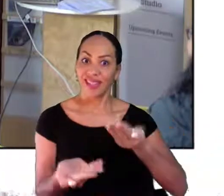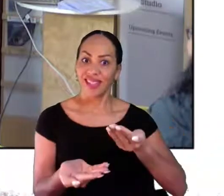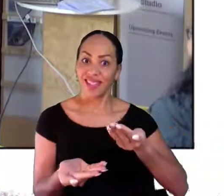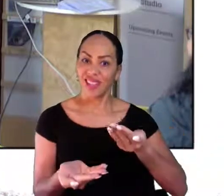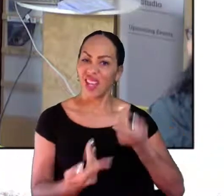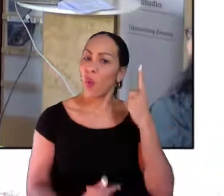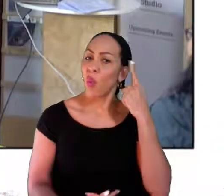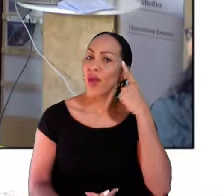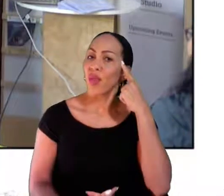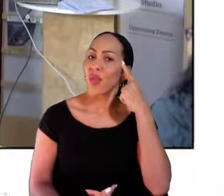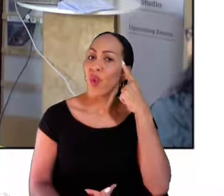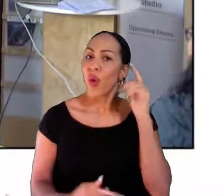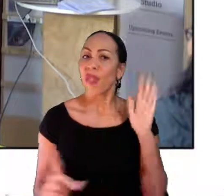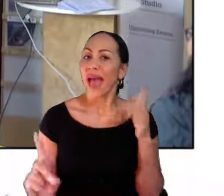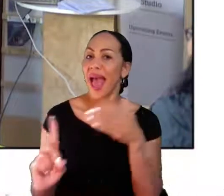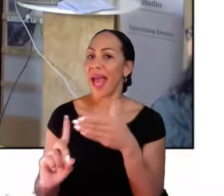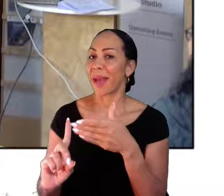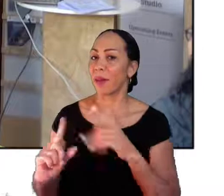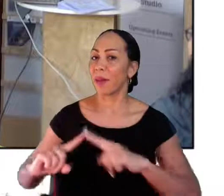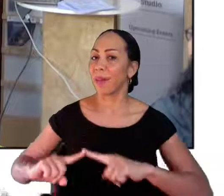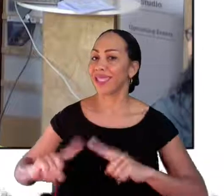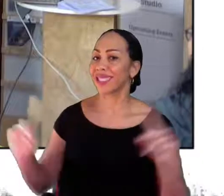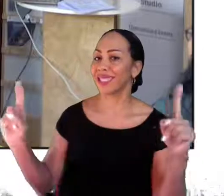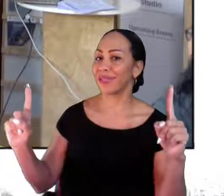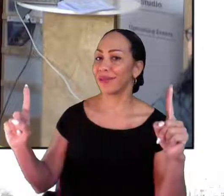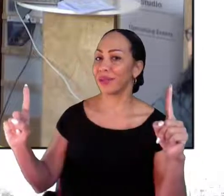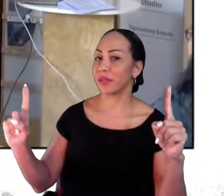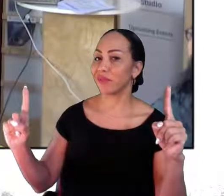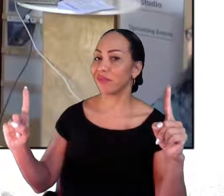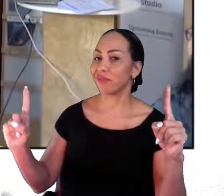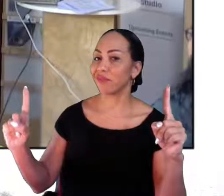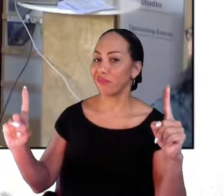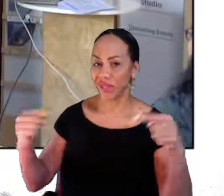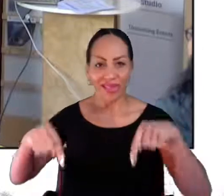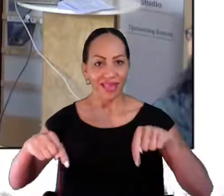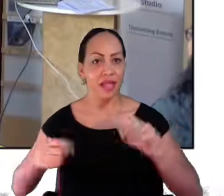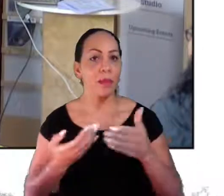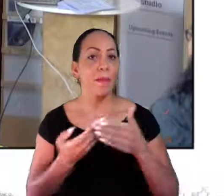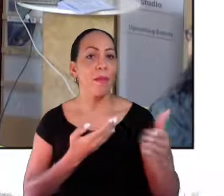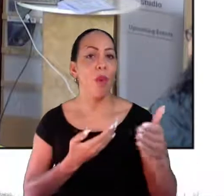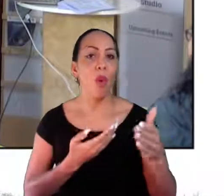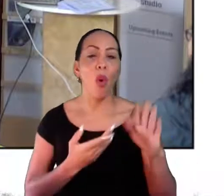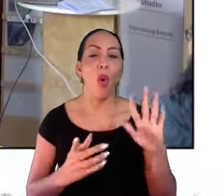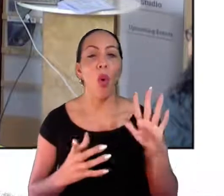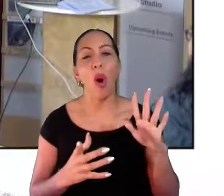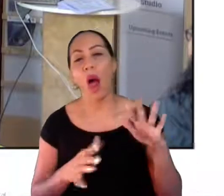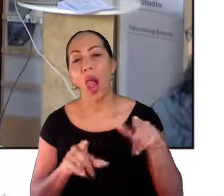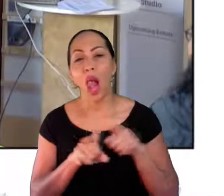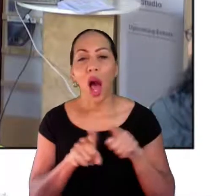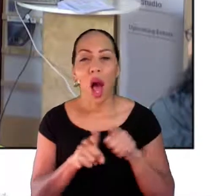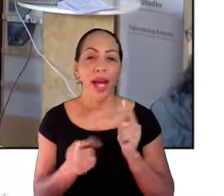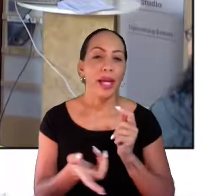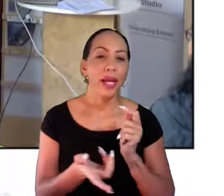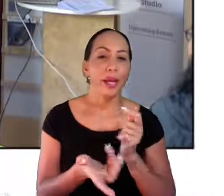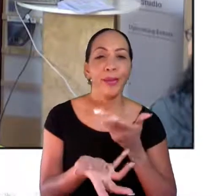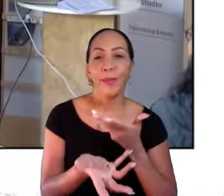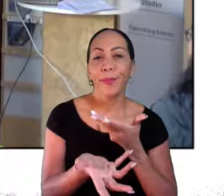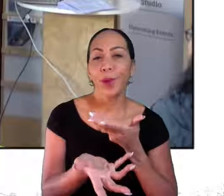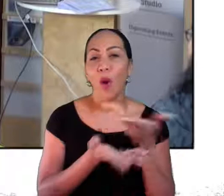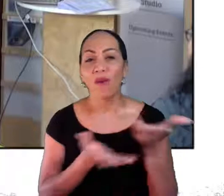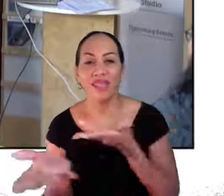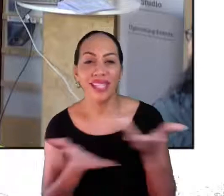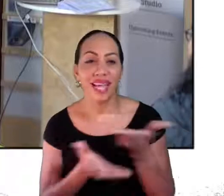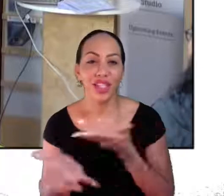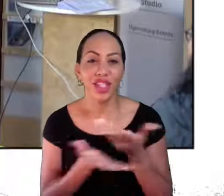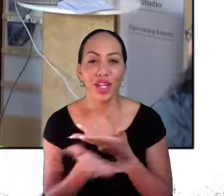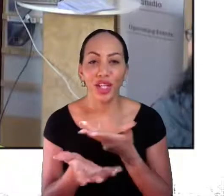didn't we? Absolutely. And this is going to be more of a conversation. So I've got some questions, and Tony's got a couple of questions for me, and we're